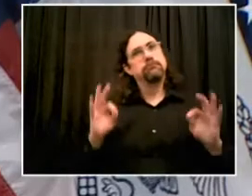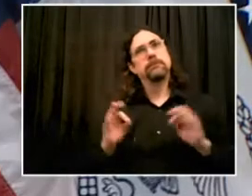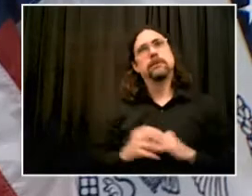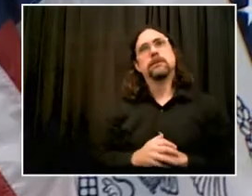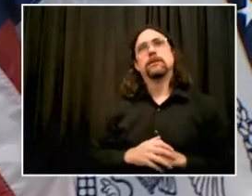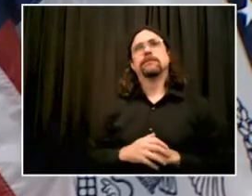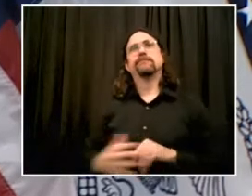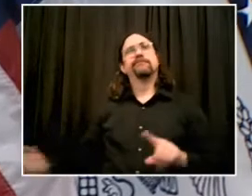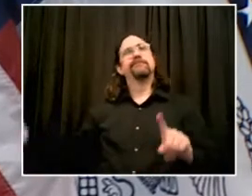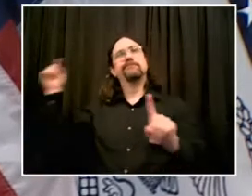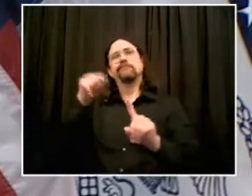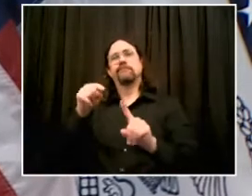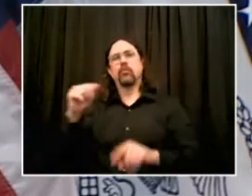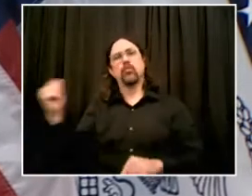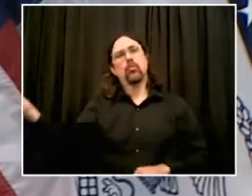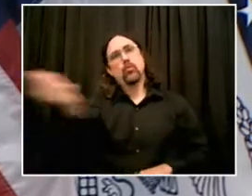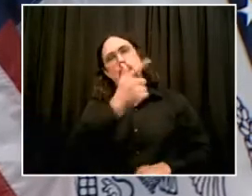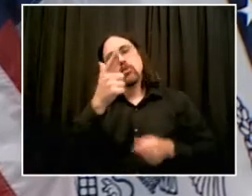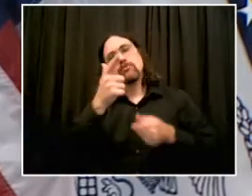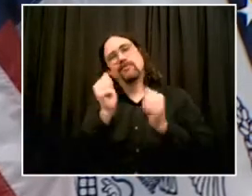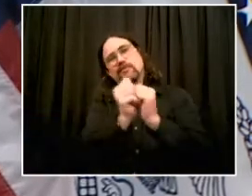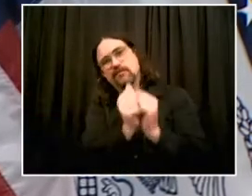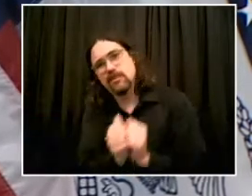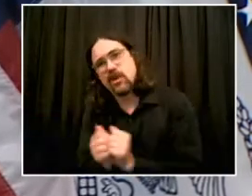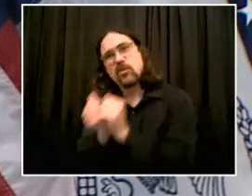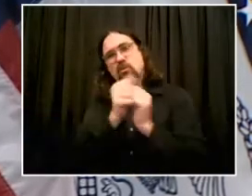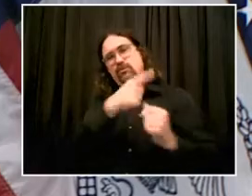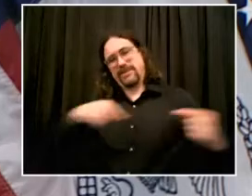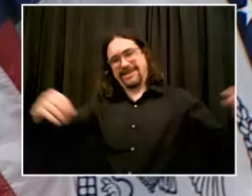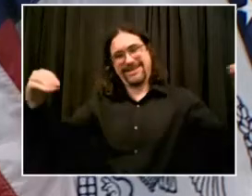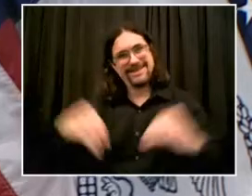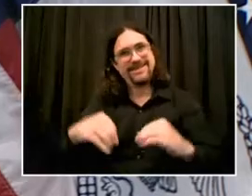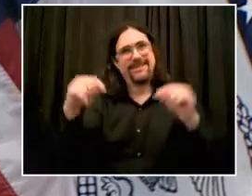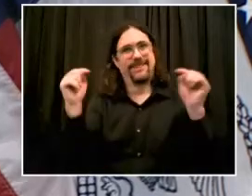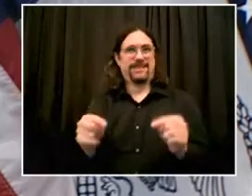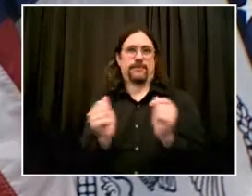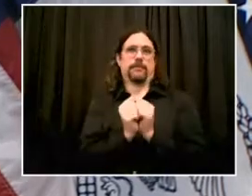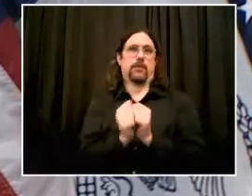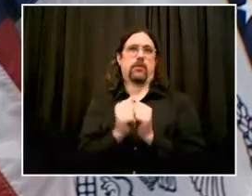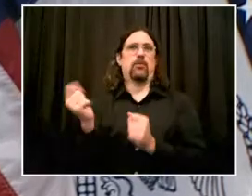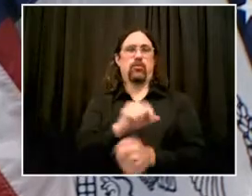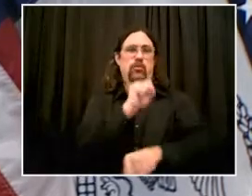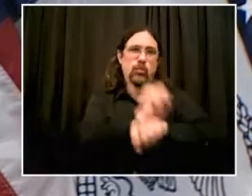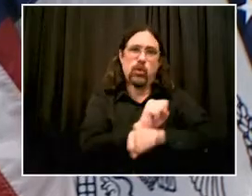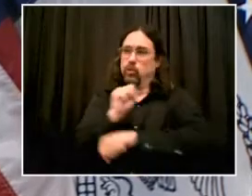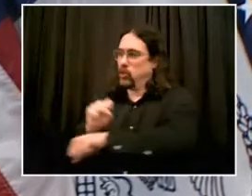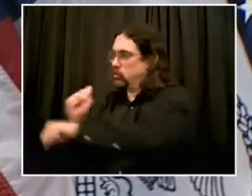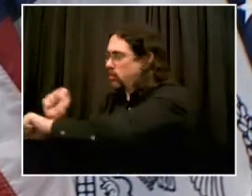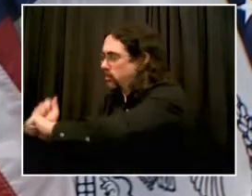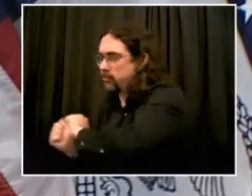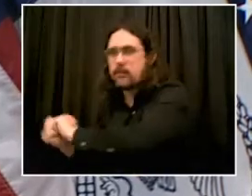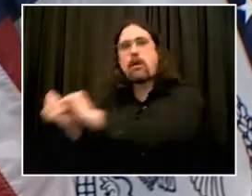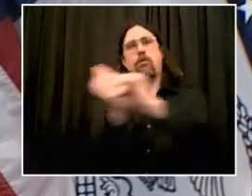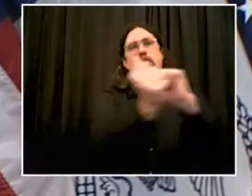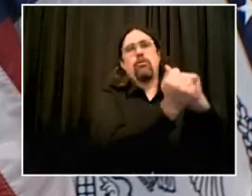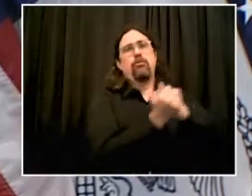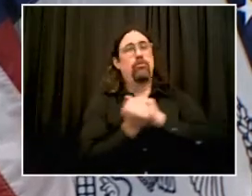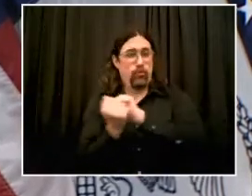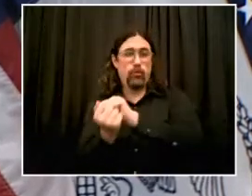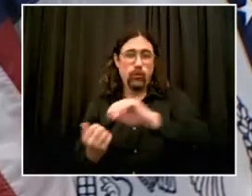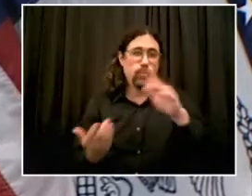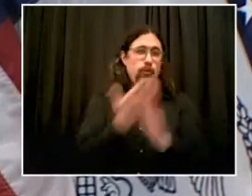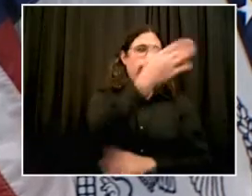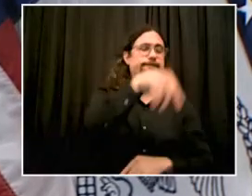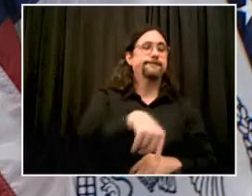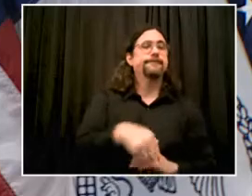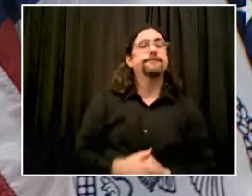amazing job fighting back this crisis, this disease. But look, here's one more thing you can do. If you yourself travel to